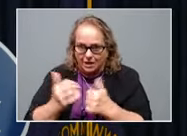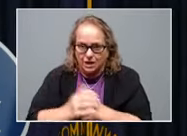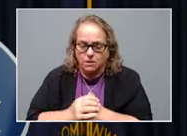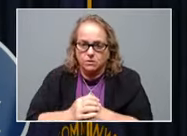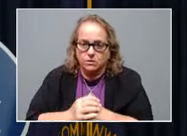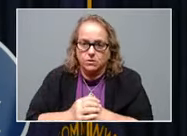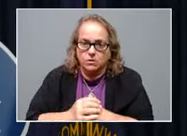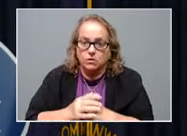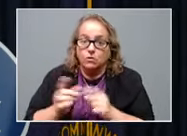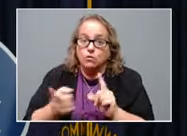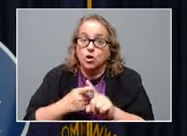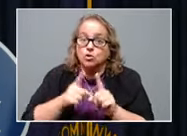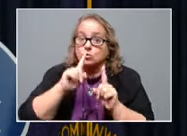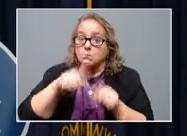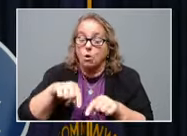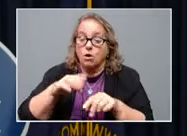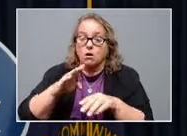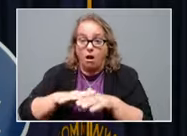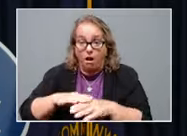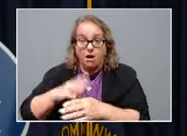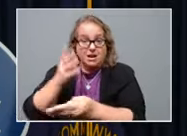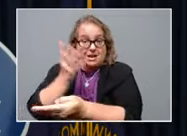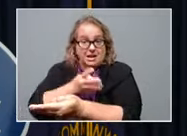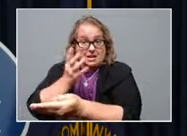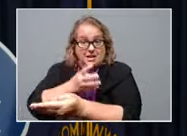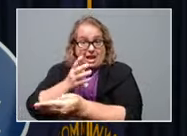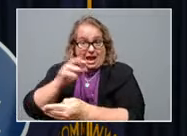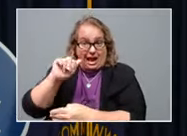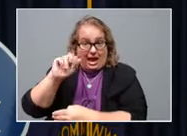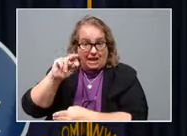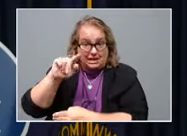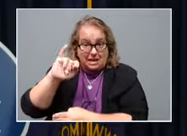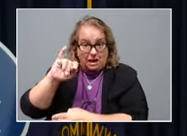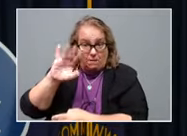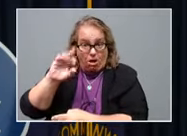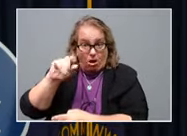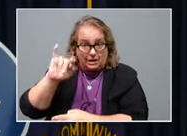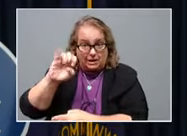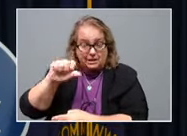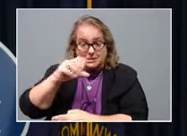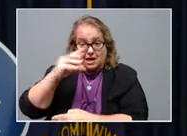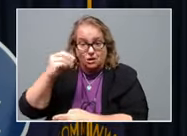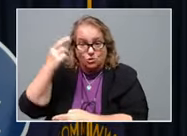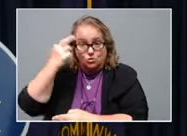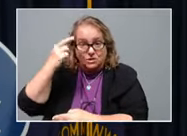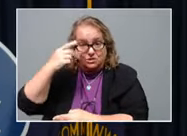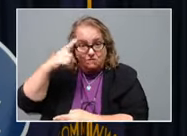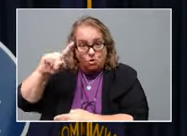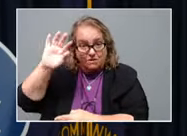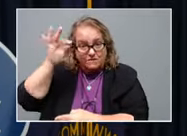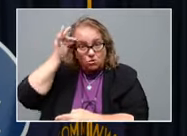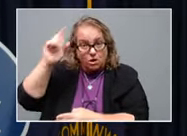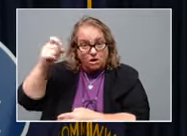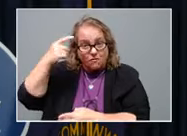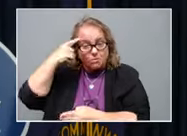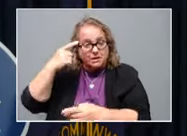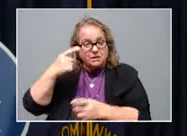on monoclonal antibodies and the rationing from the federal government. I don't know if we have the slide from last week,